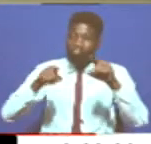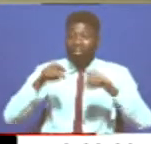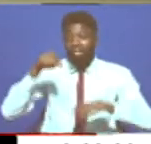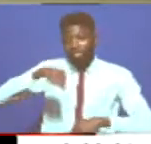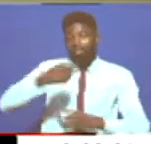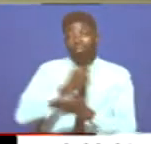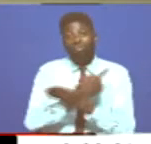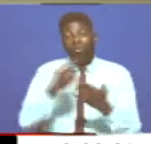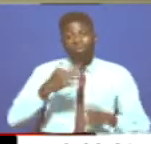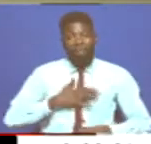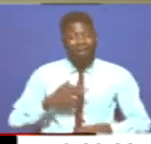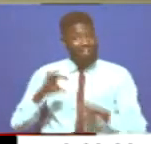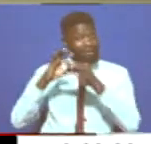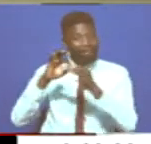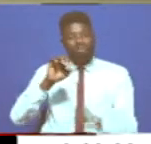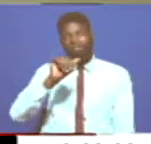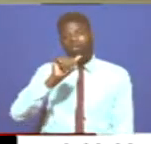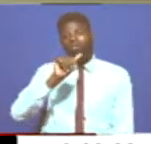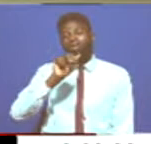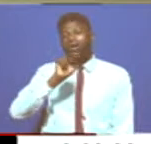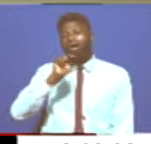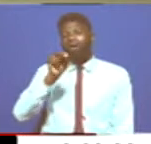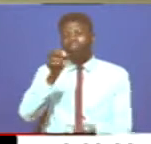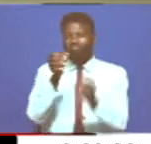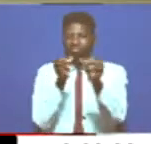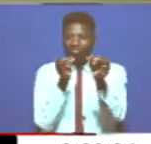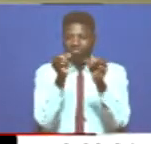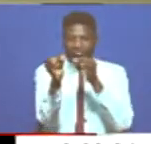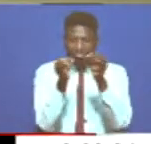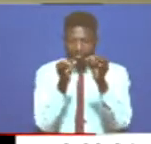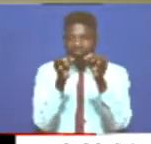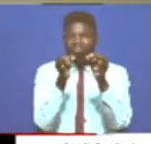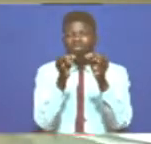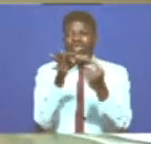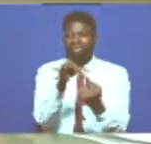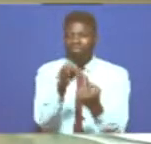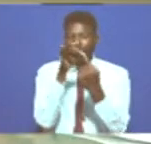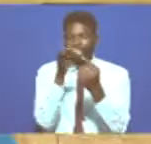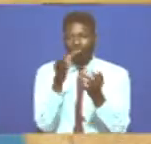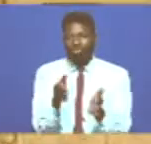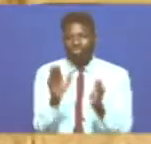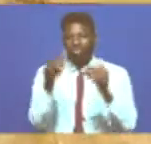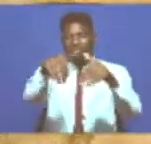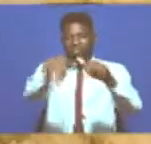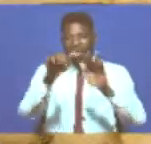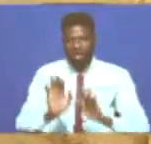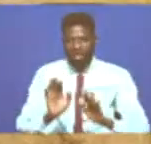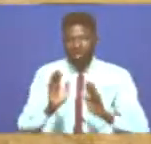Anne Buru takes us through this unique burial ceremony. Take a look.